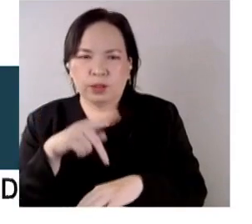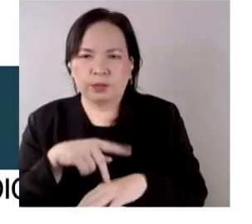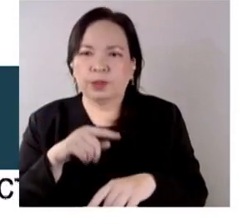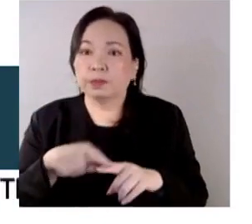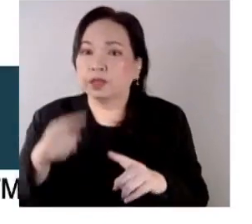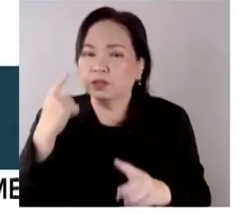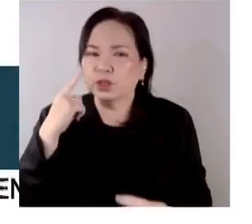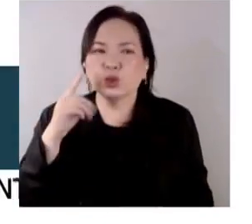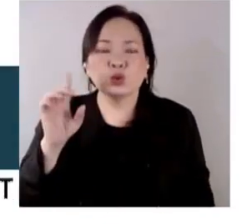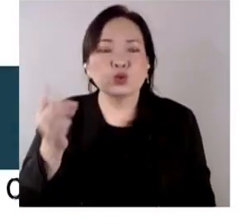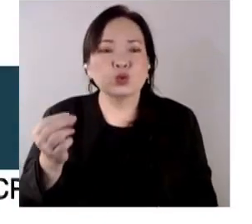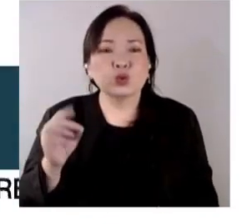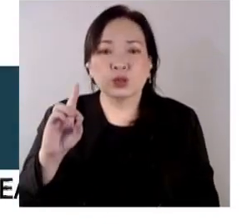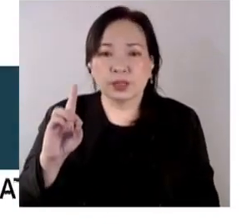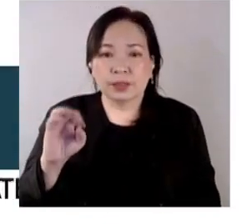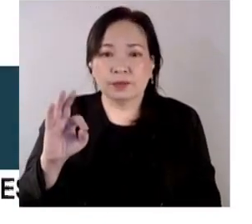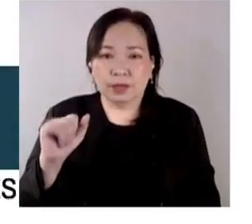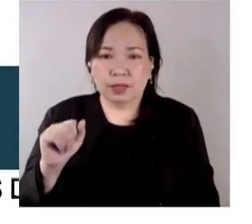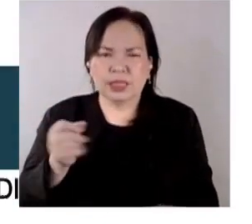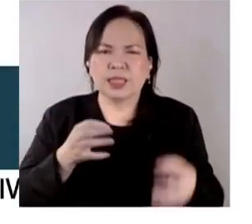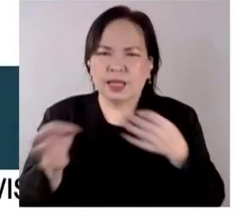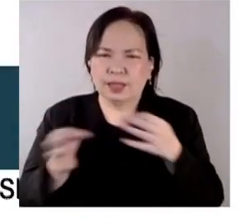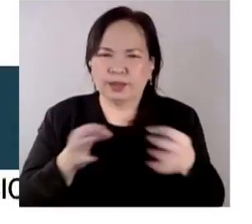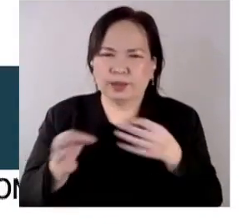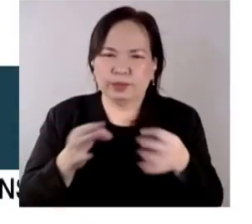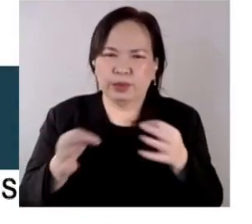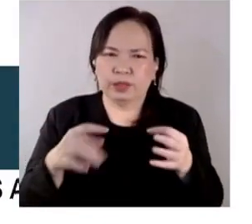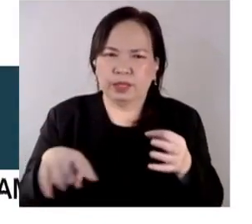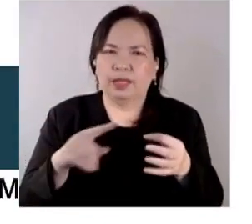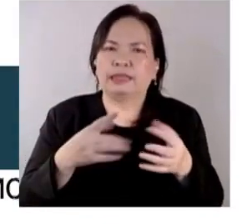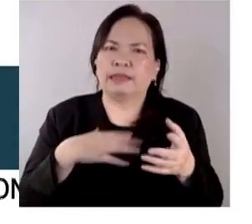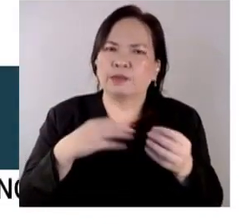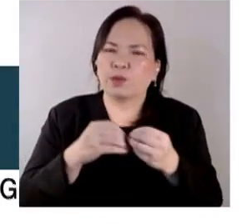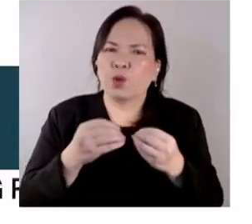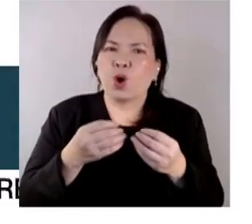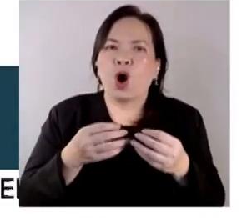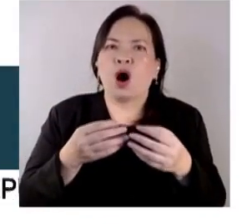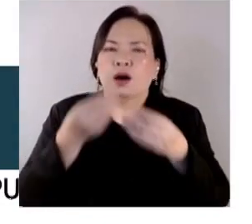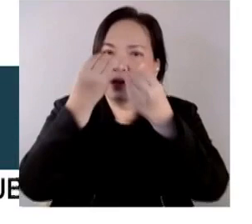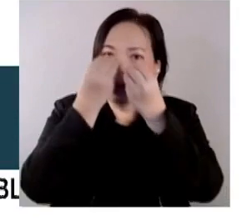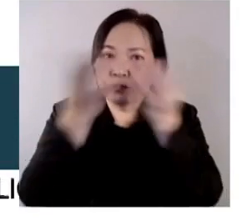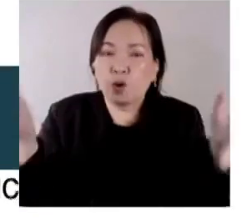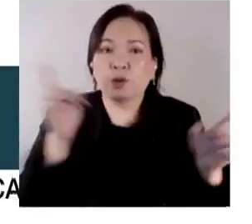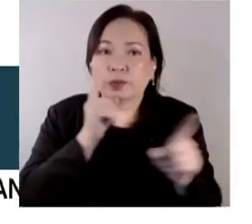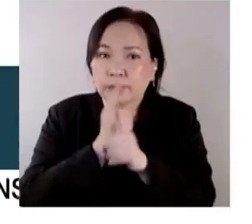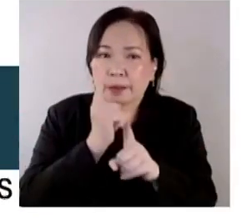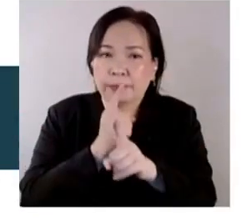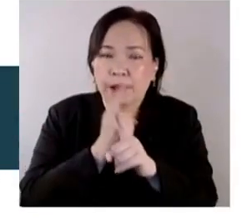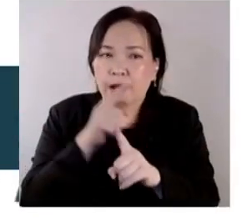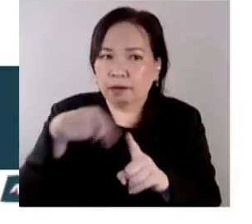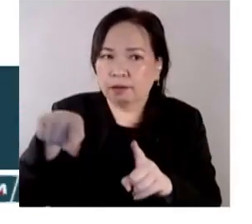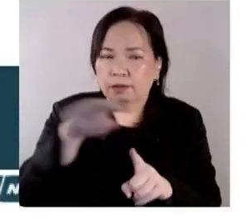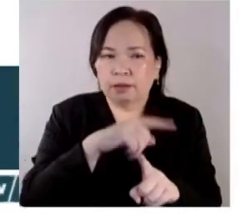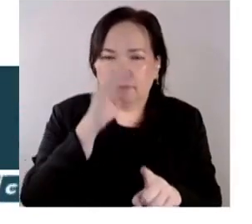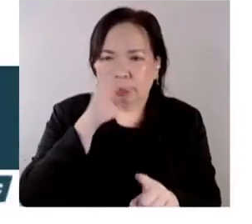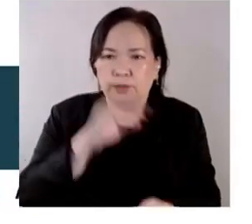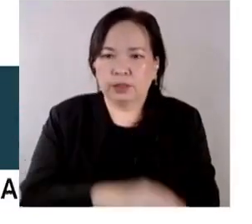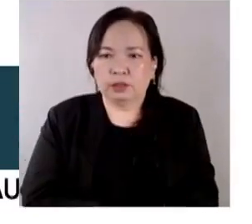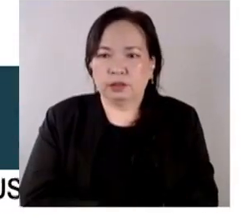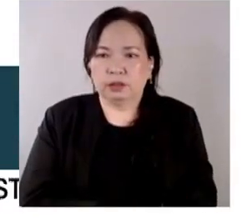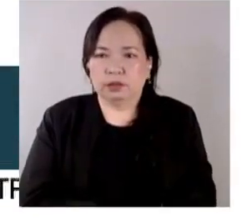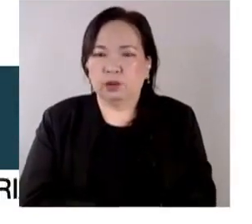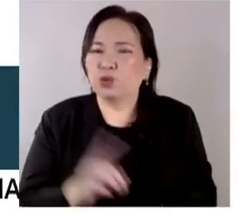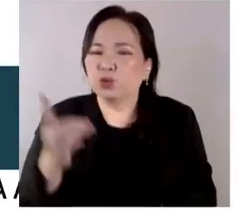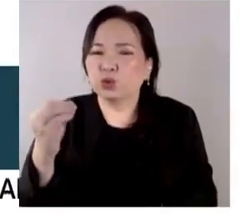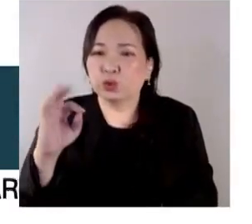DFA should do to manage the situation better, manage the messaging better, Professor? Well, at this point in time,